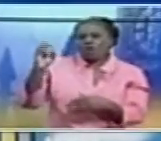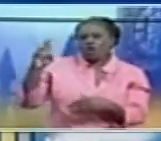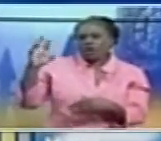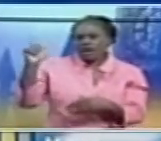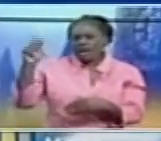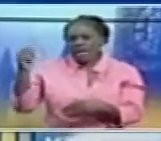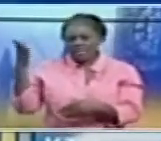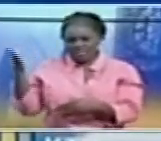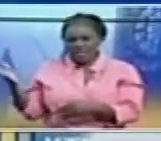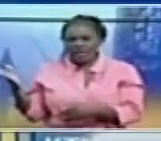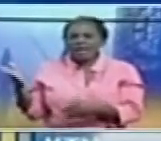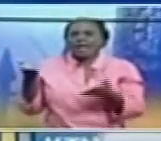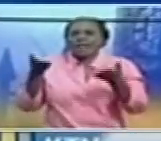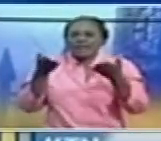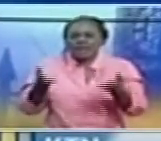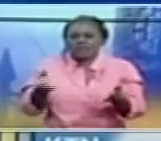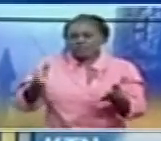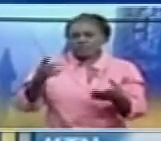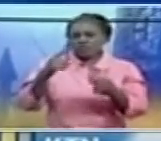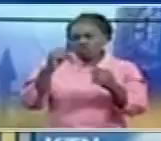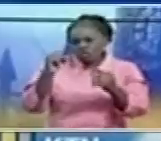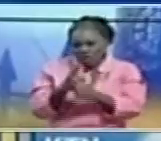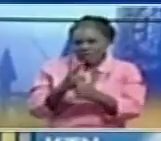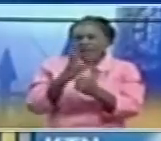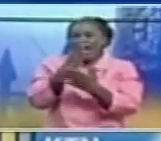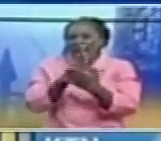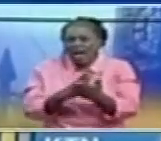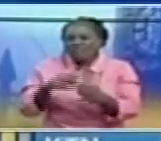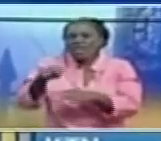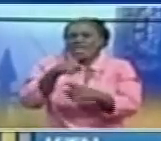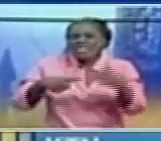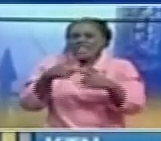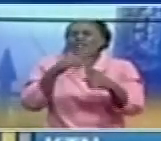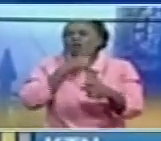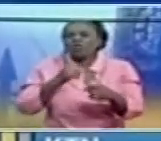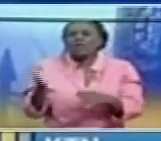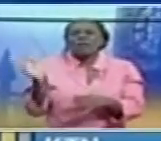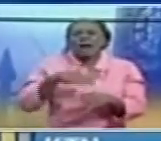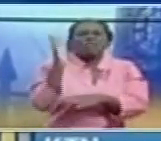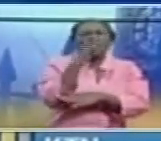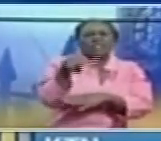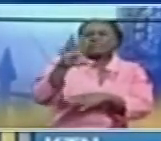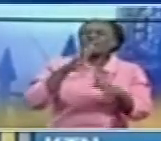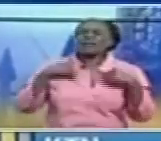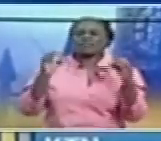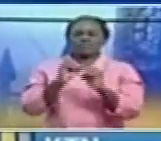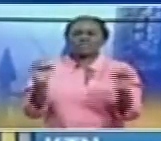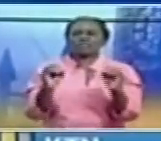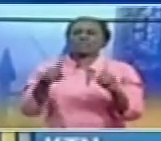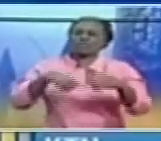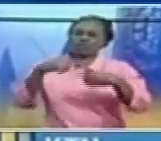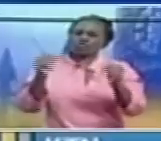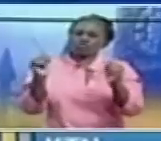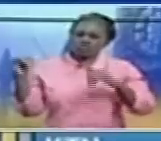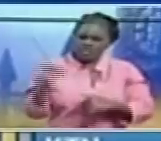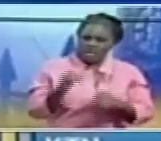in Laikipia. Now 2.5 years old, he refuses to go back to the wild and appears to enjoy the company of humans. And as